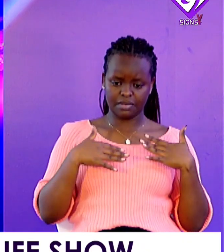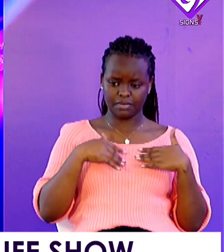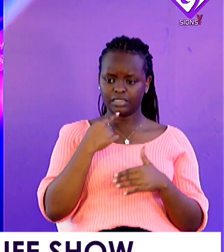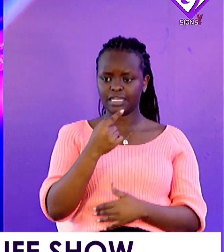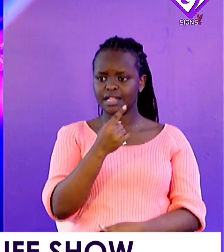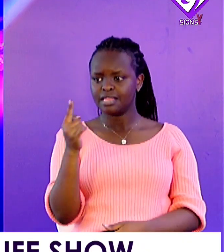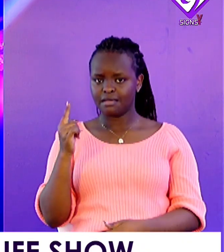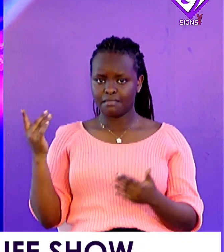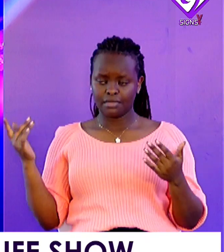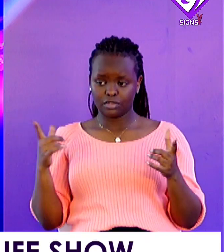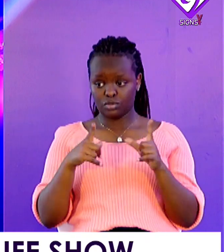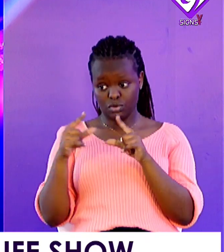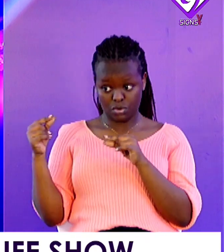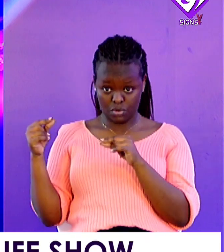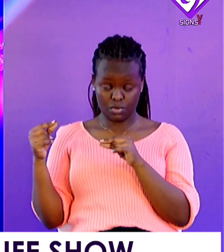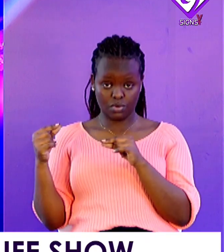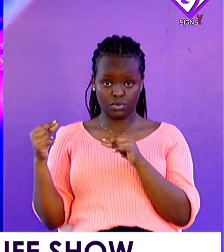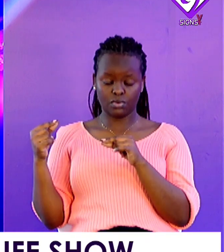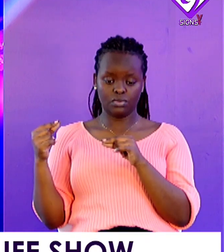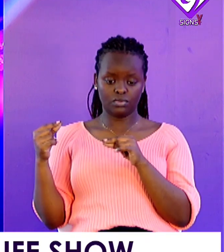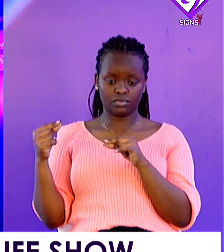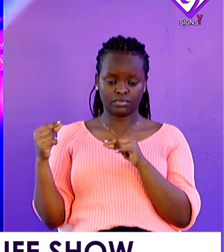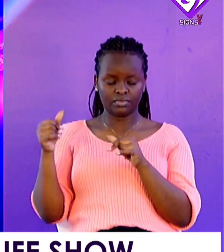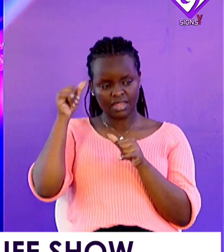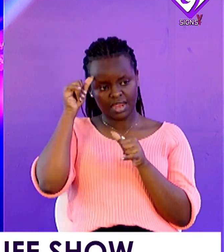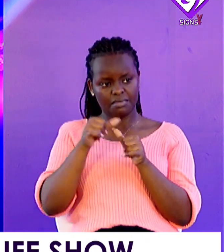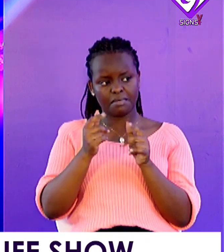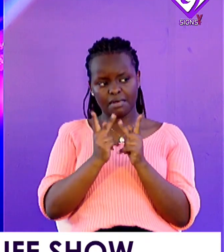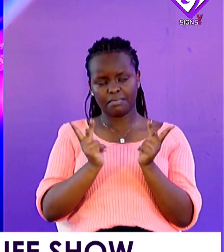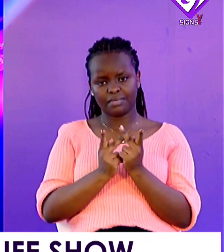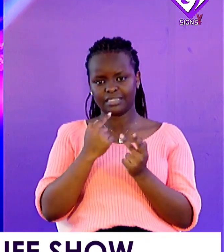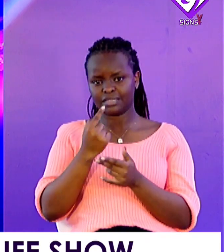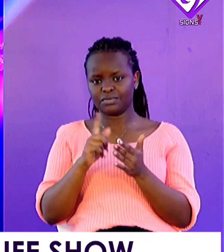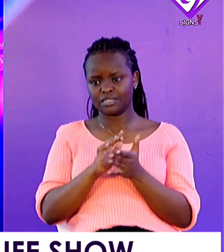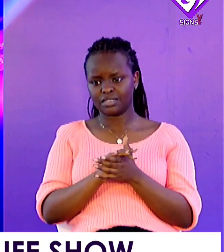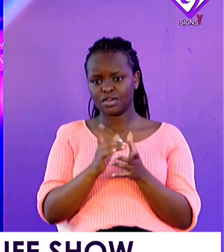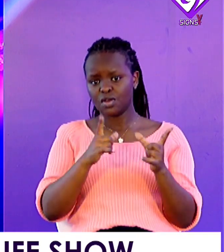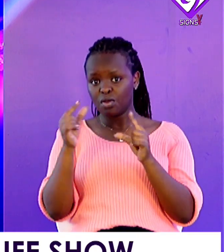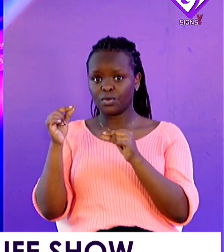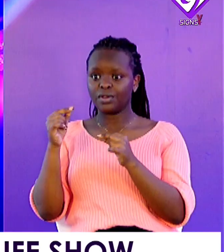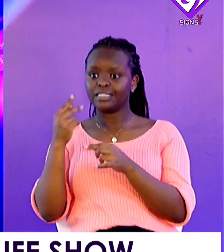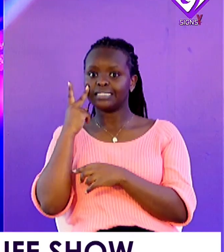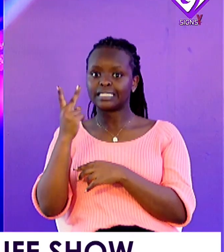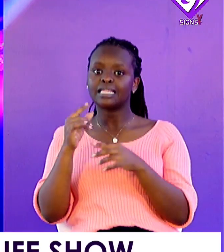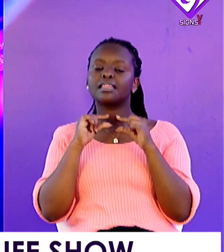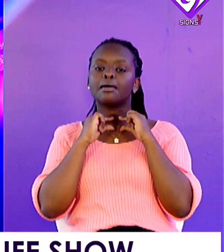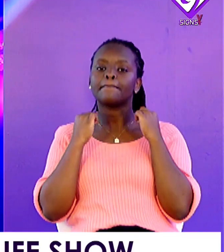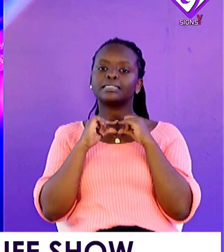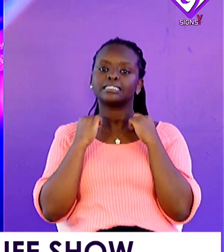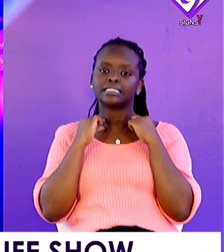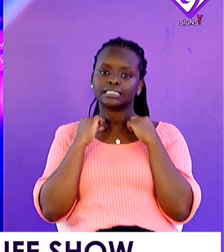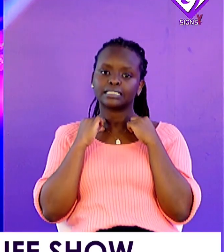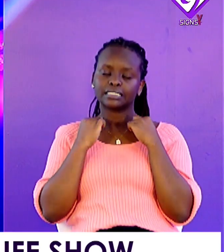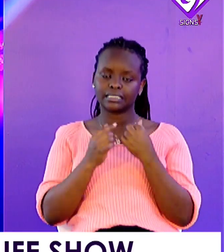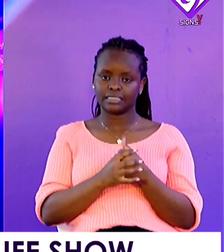to go and I remember a place where he said, go and see the priest. Yeah. So